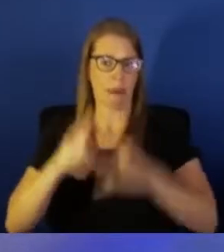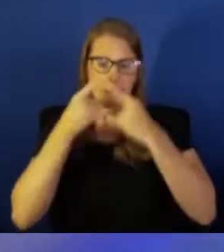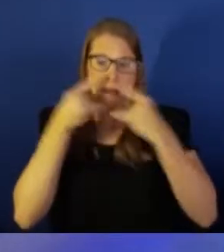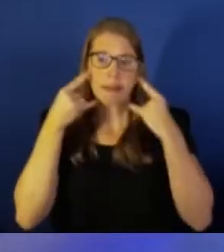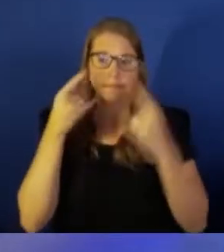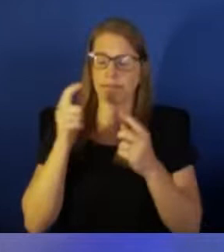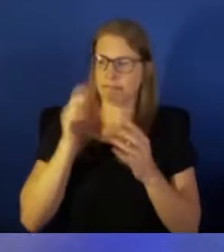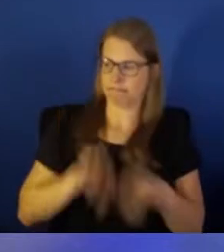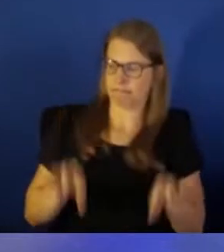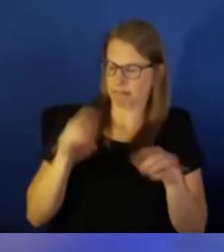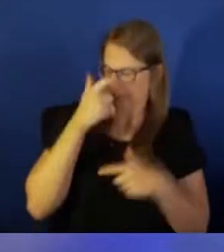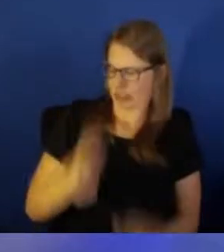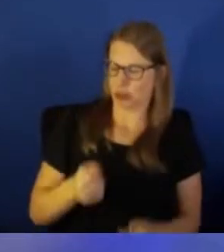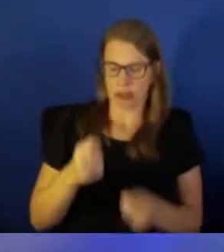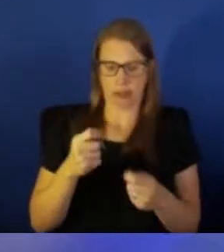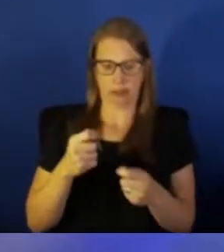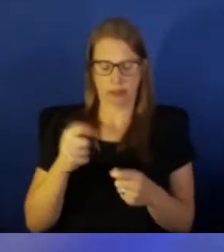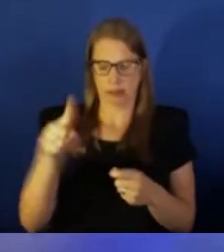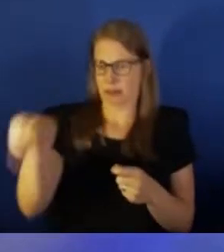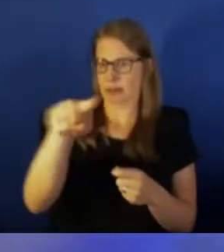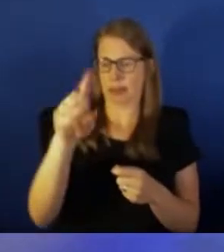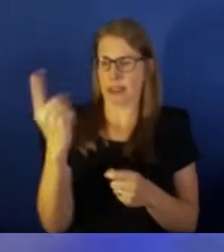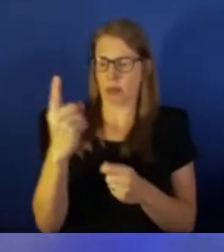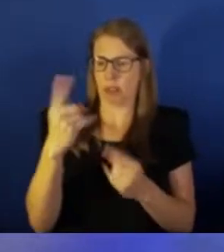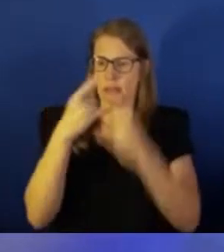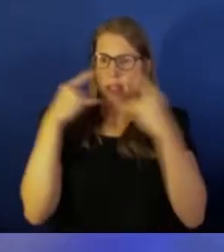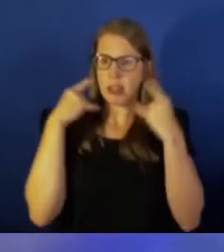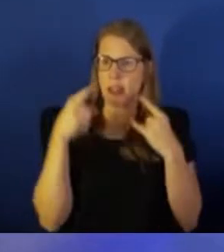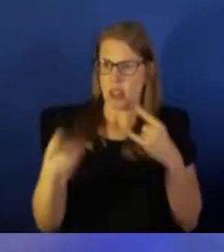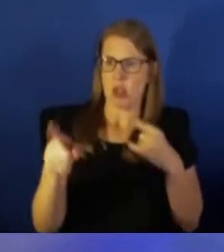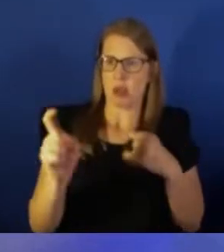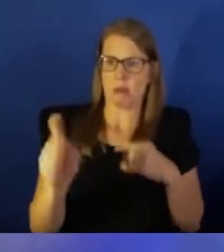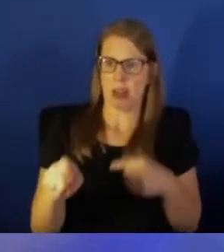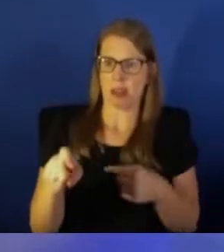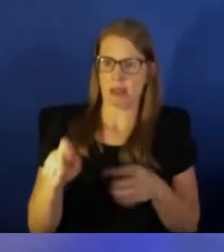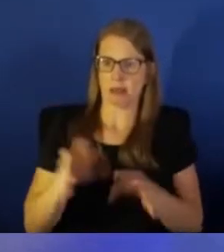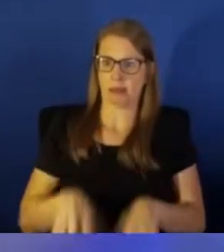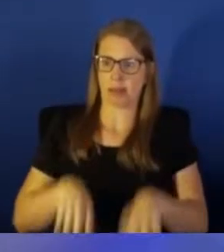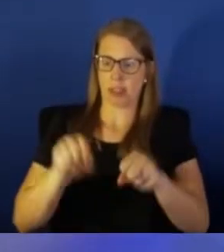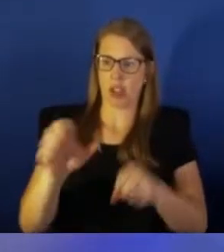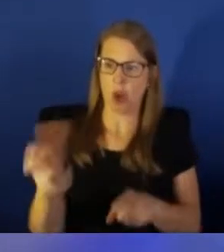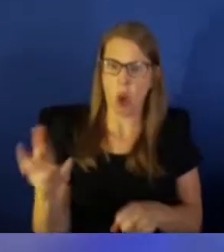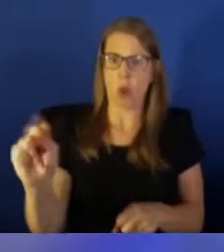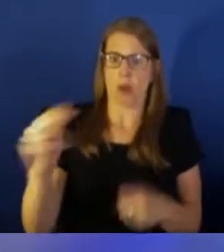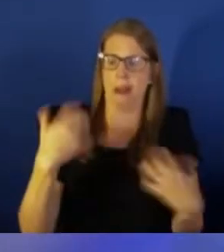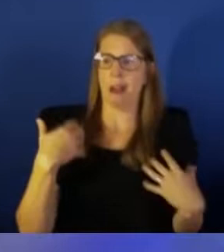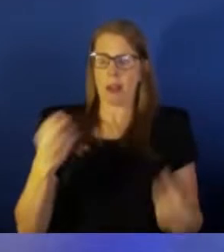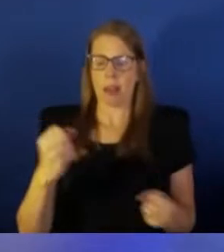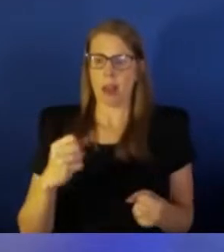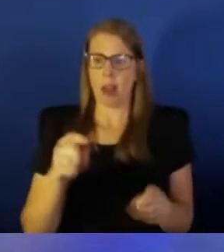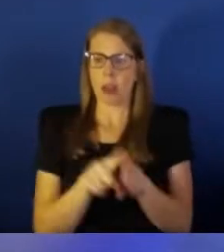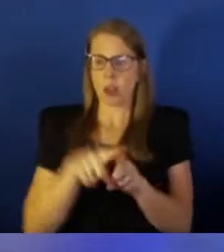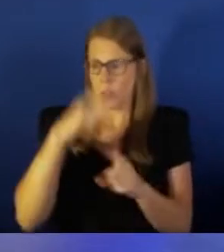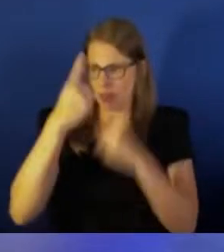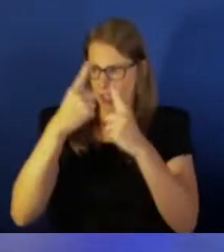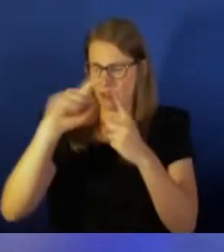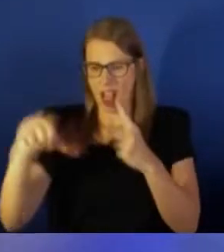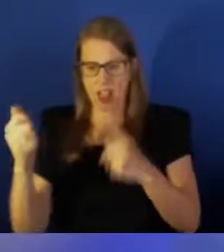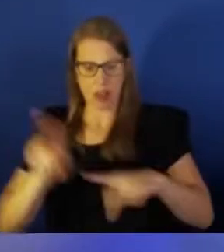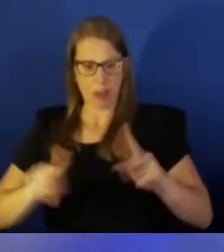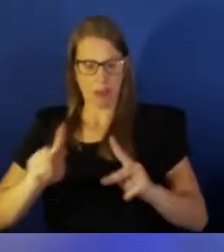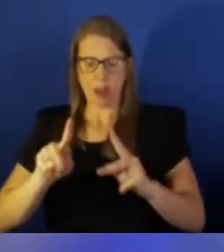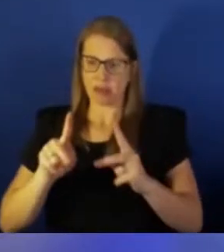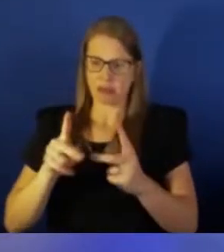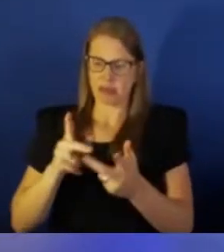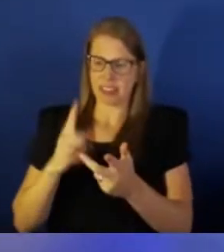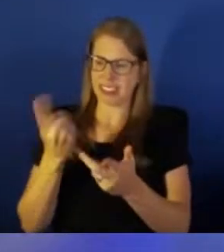out in public and you see somebody masking, I immediately think you must be taking your own health and others into precaution based on something that's going on with you. We don't know,